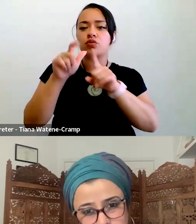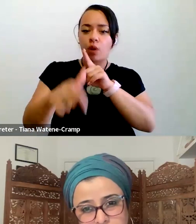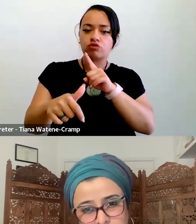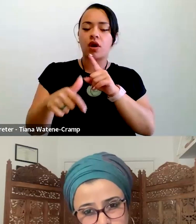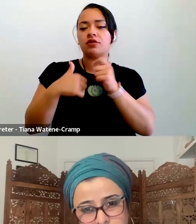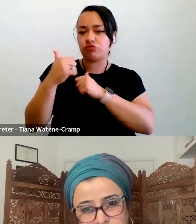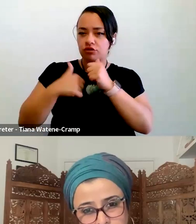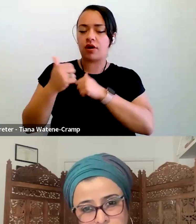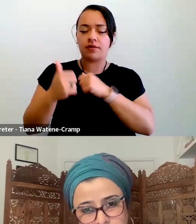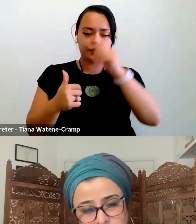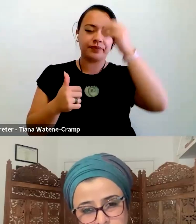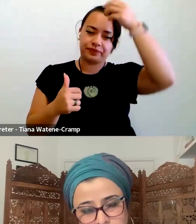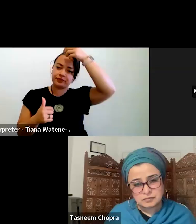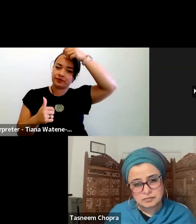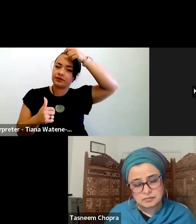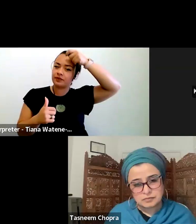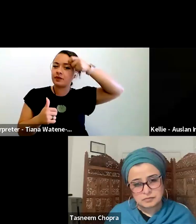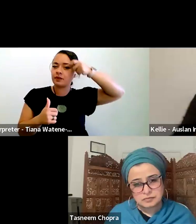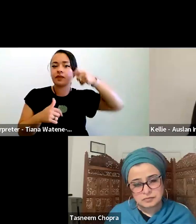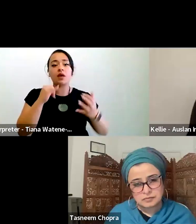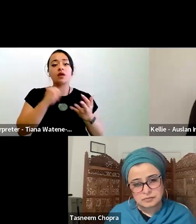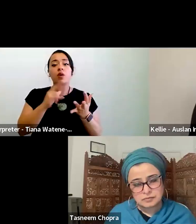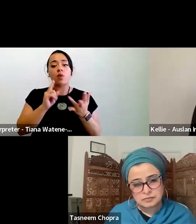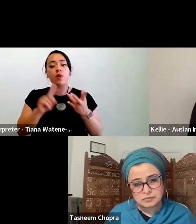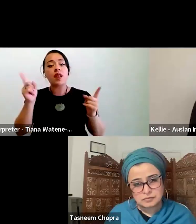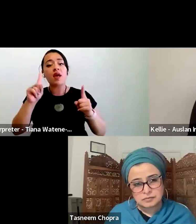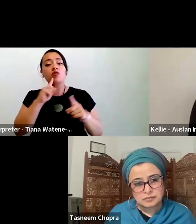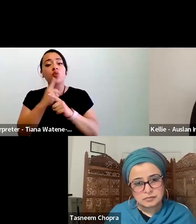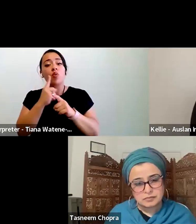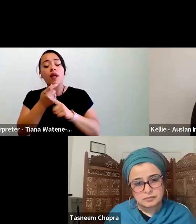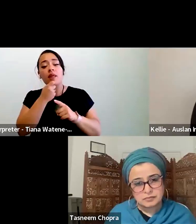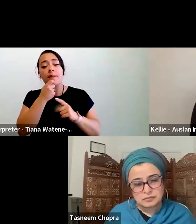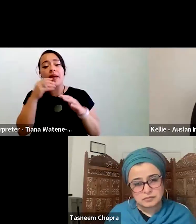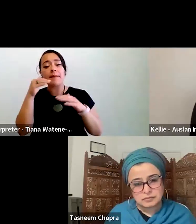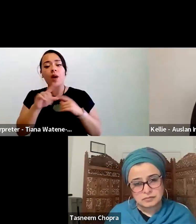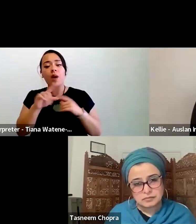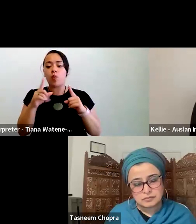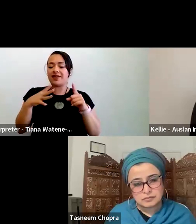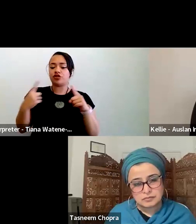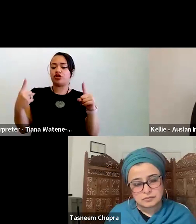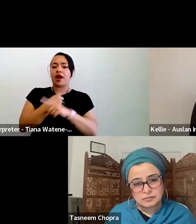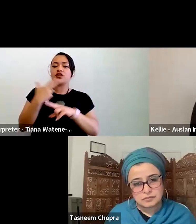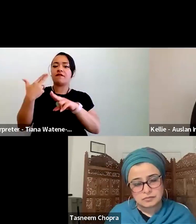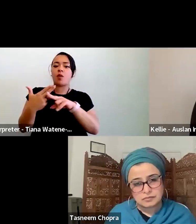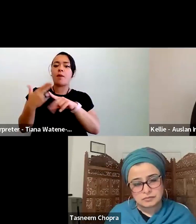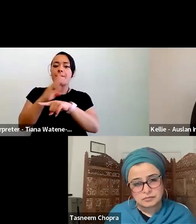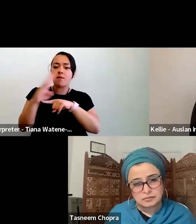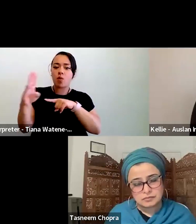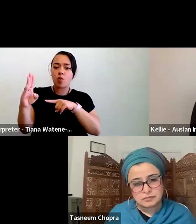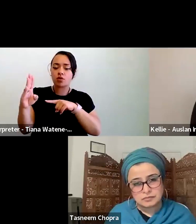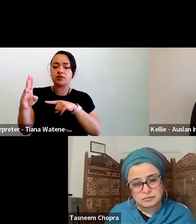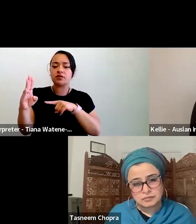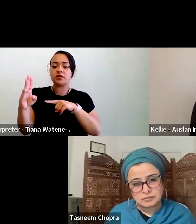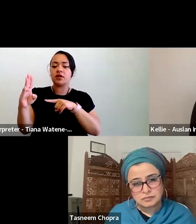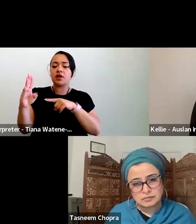structures. So we're going to talk a little bit about what we would need to change for boards to be places where people from